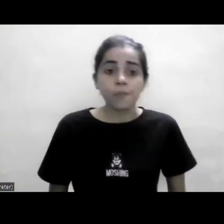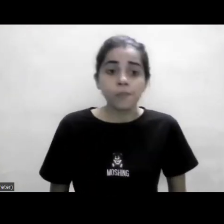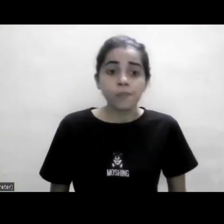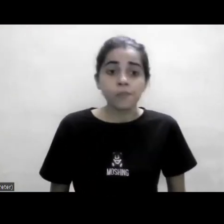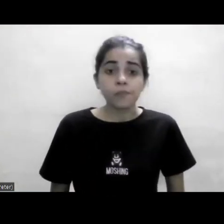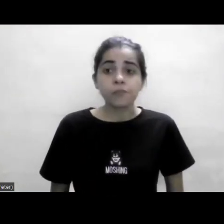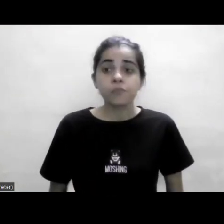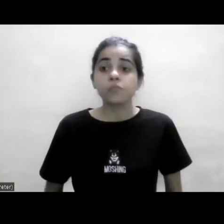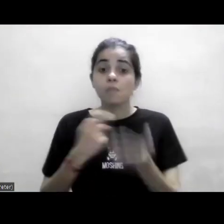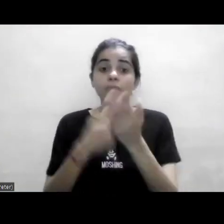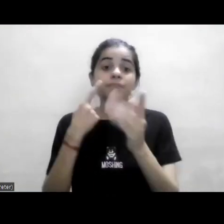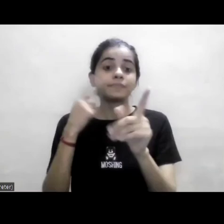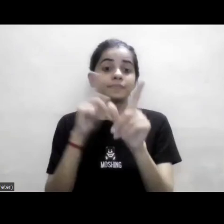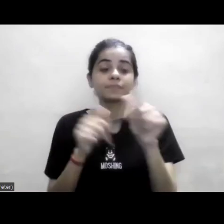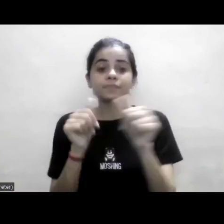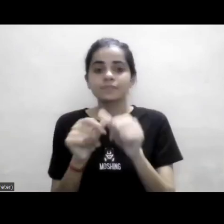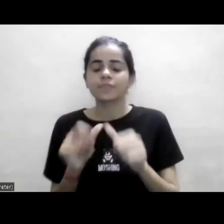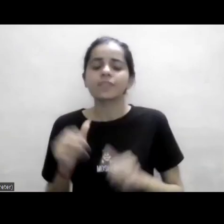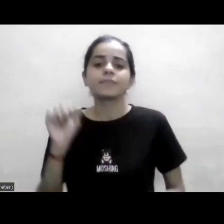Riya, yes.